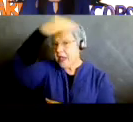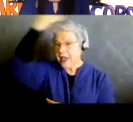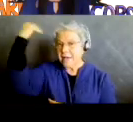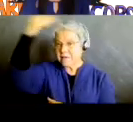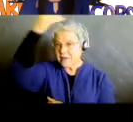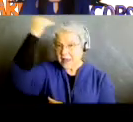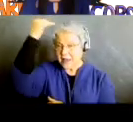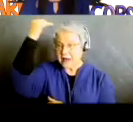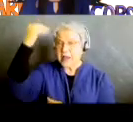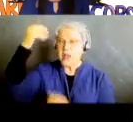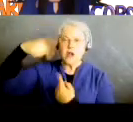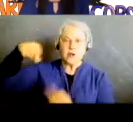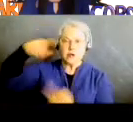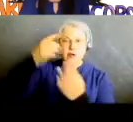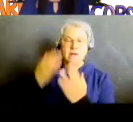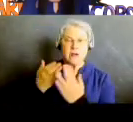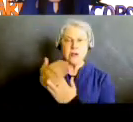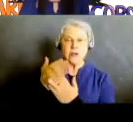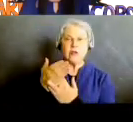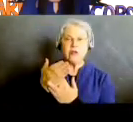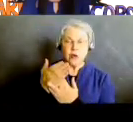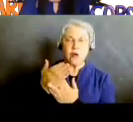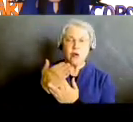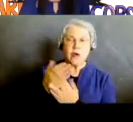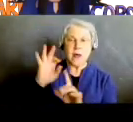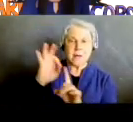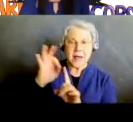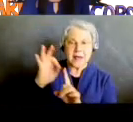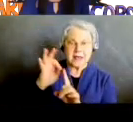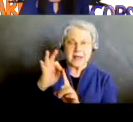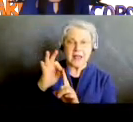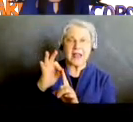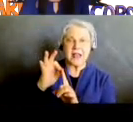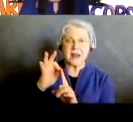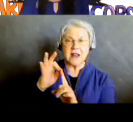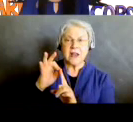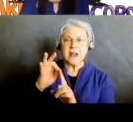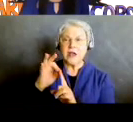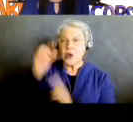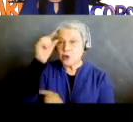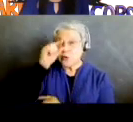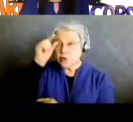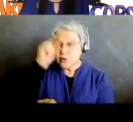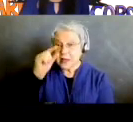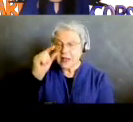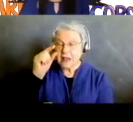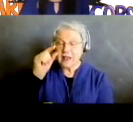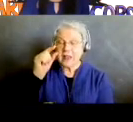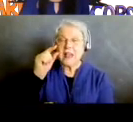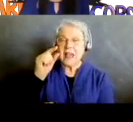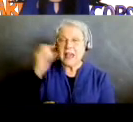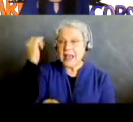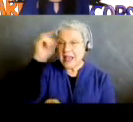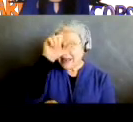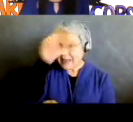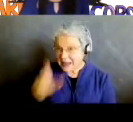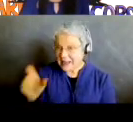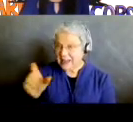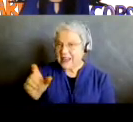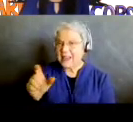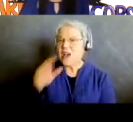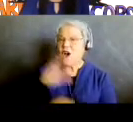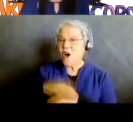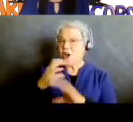Iran, Turkey, and Greece and Italy via foot, dinghy, and truck. He